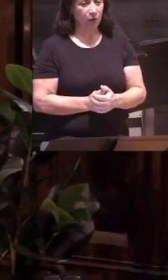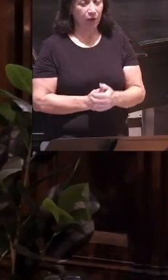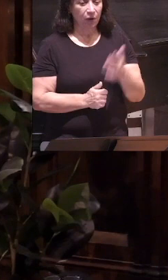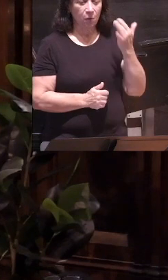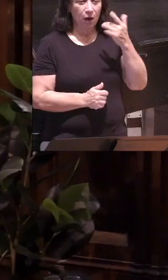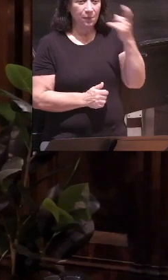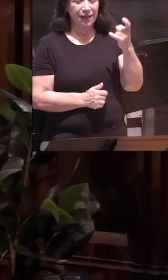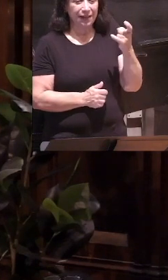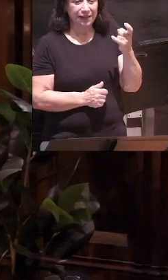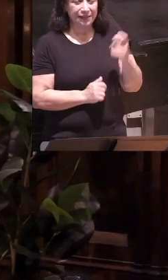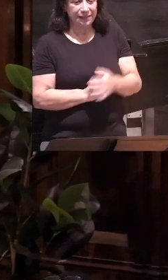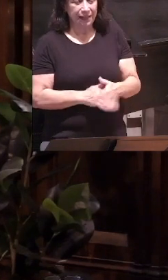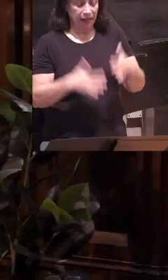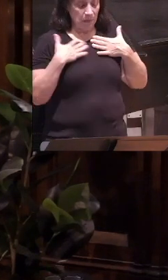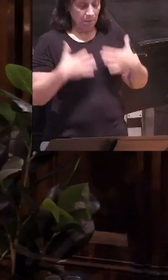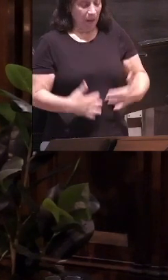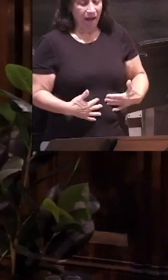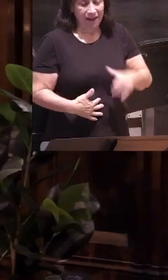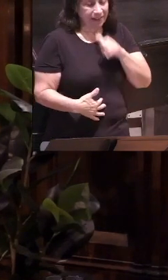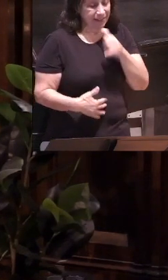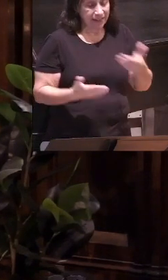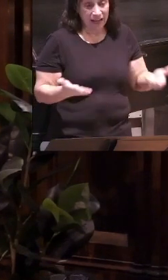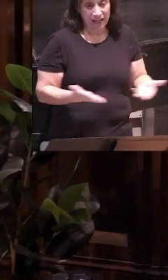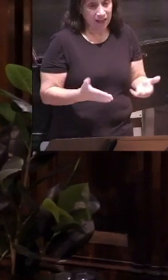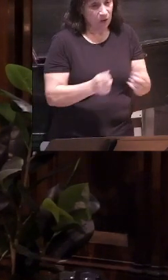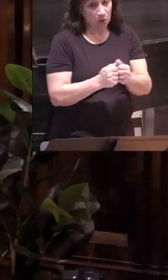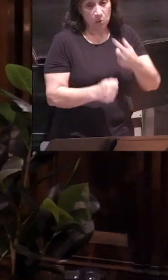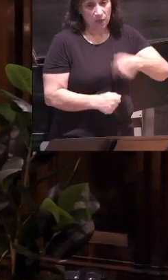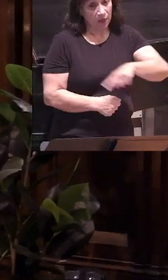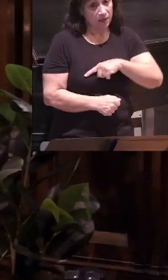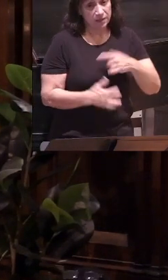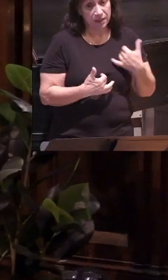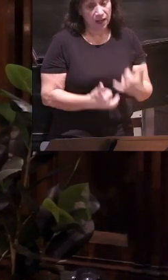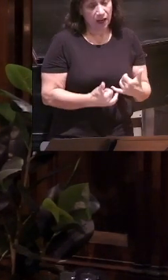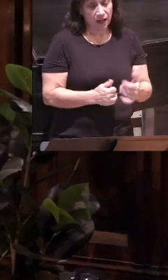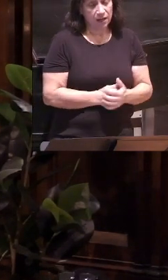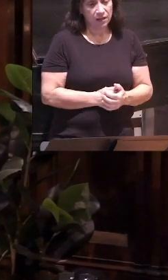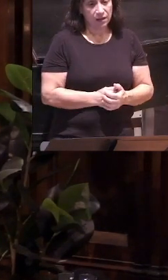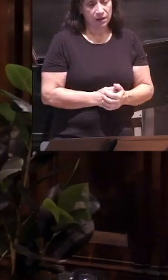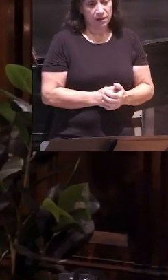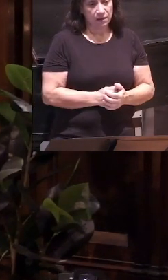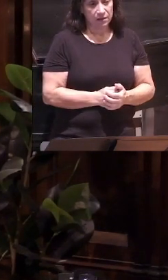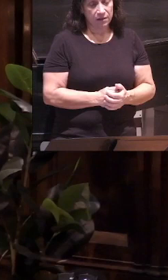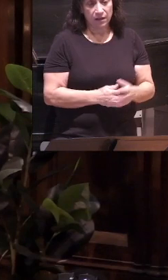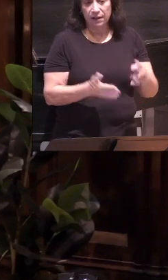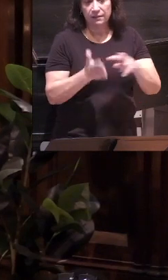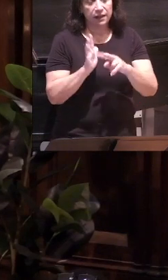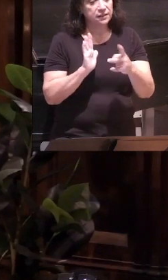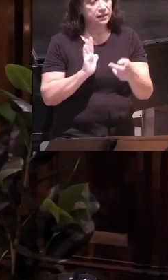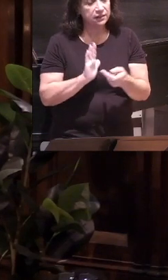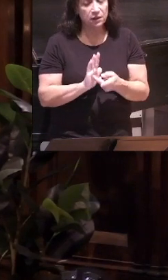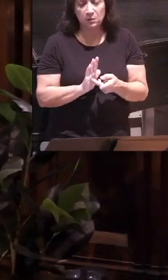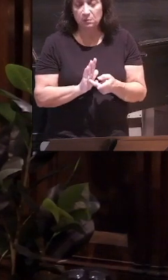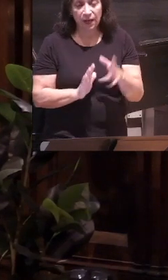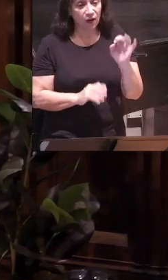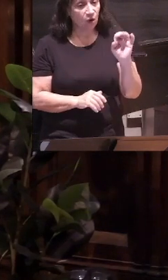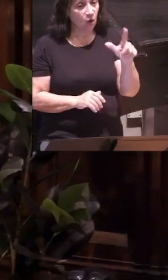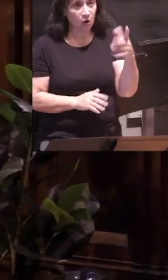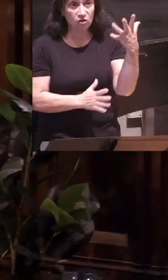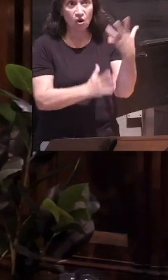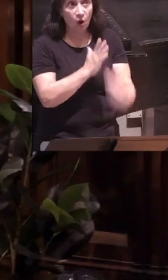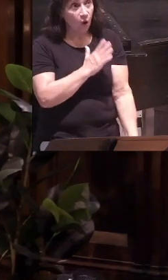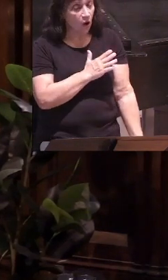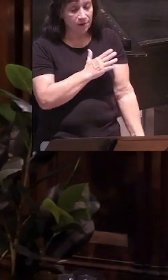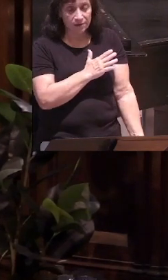Because Earl's body isn't here with us today, that doesn't mean that Earl is gone.